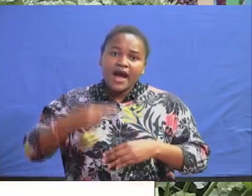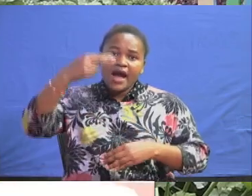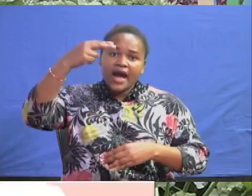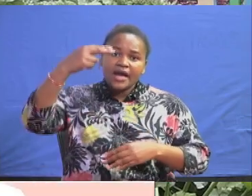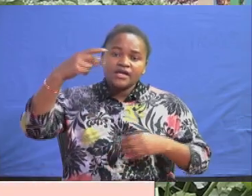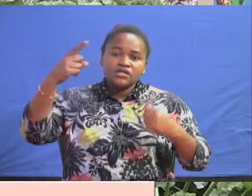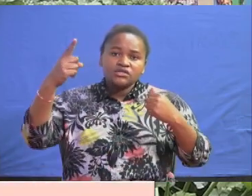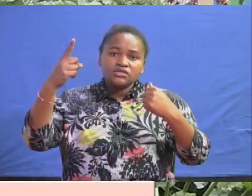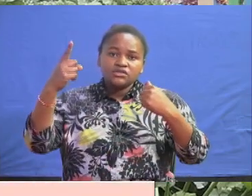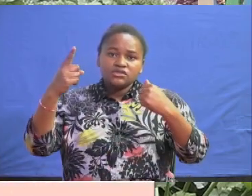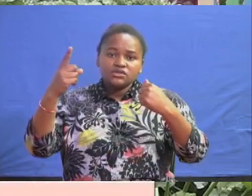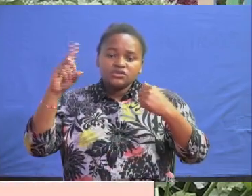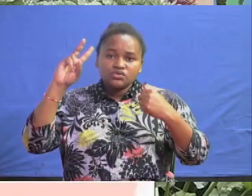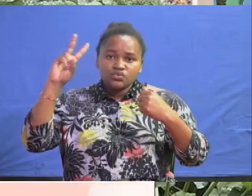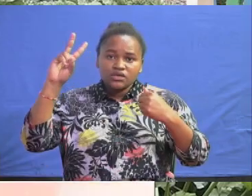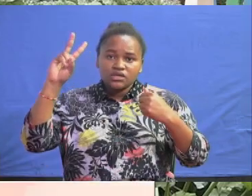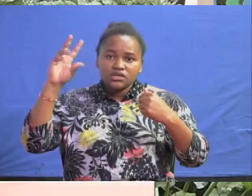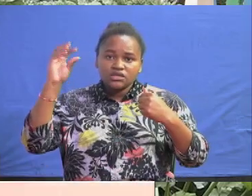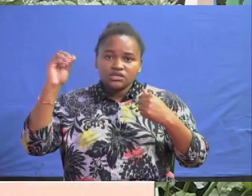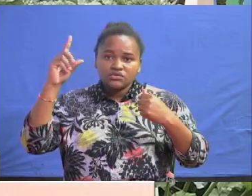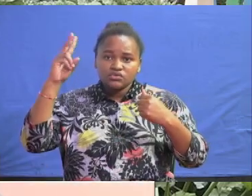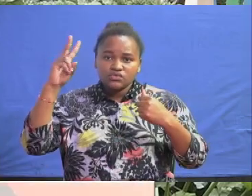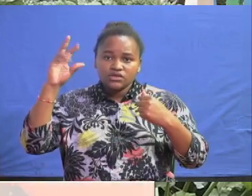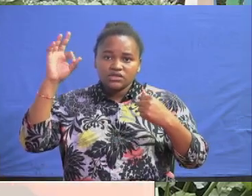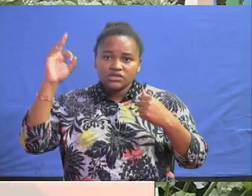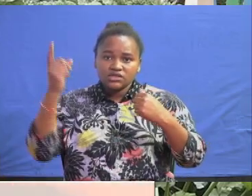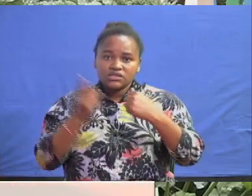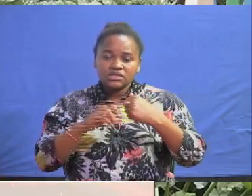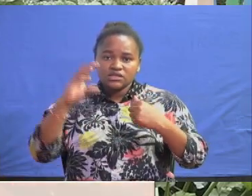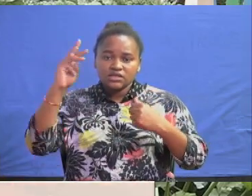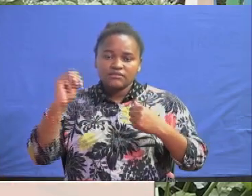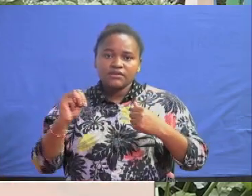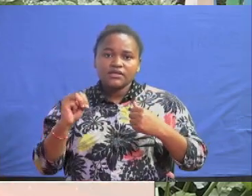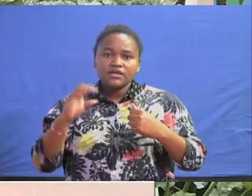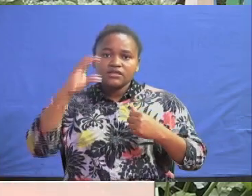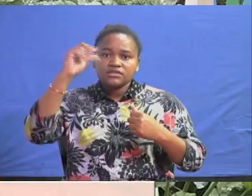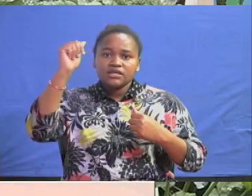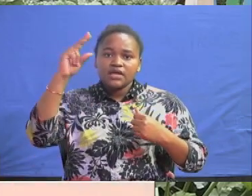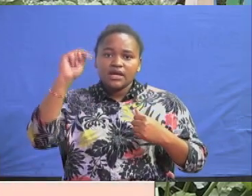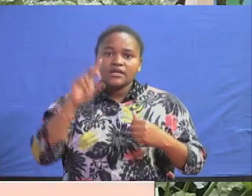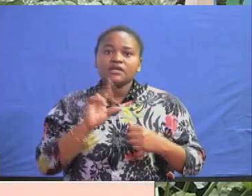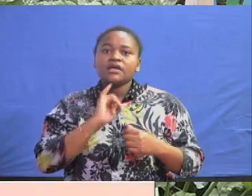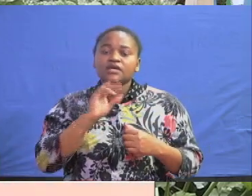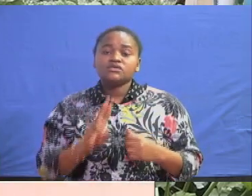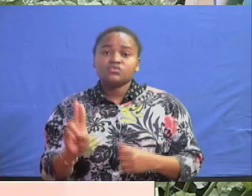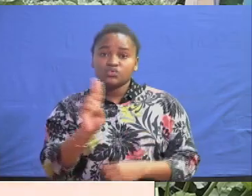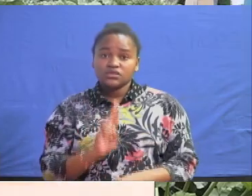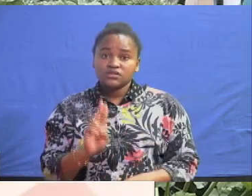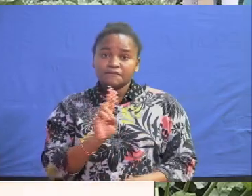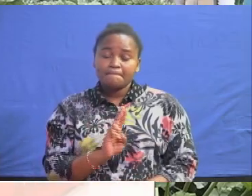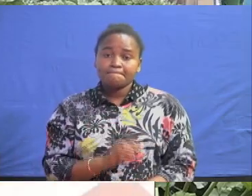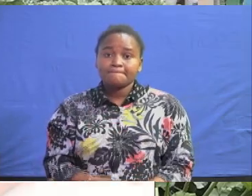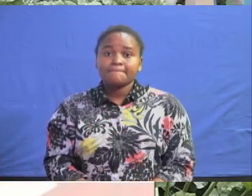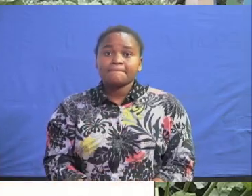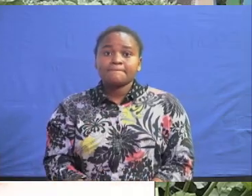high, we top dress using a CAN, that is calcium ammonium nitrate. It's also a nitrogenous fertilizer. You can use